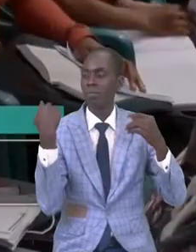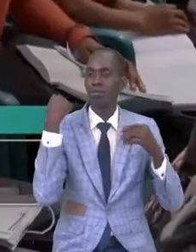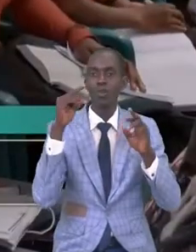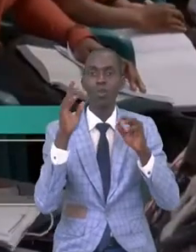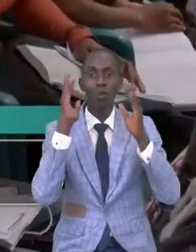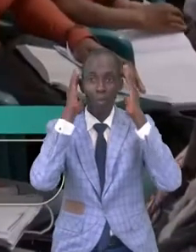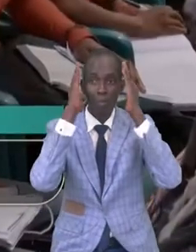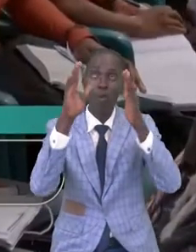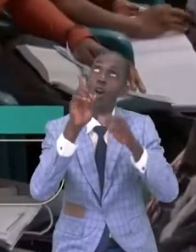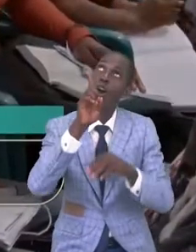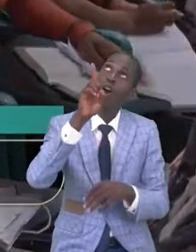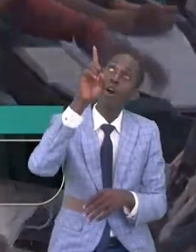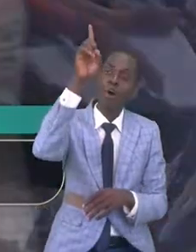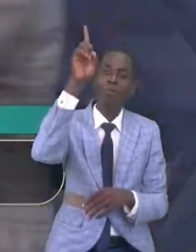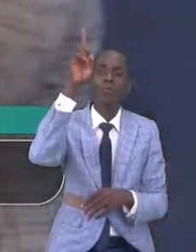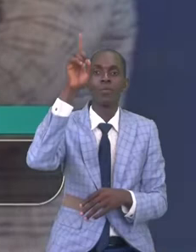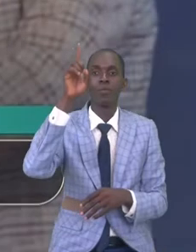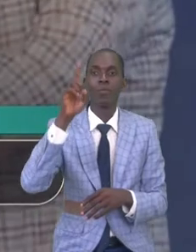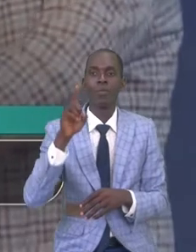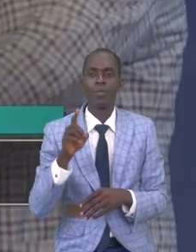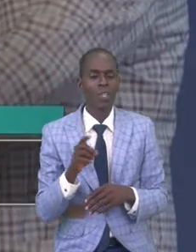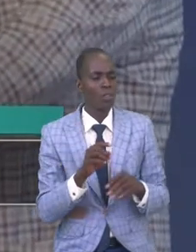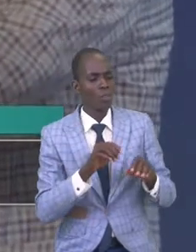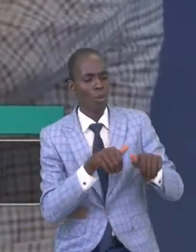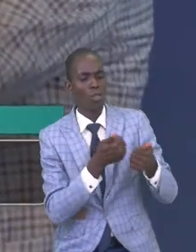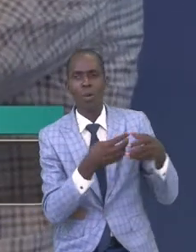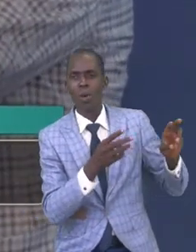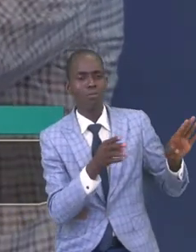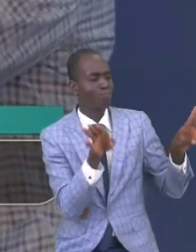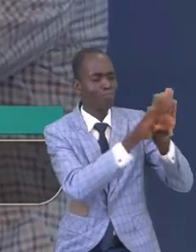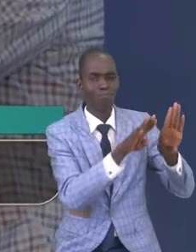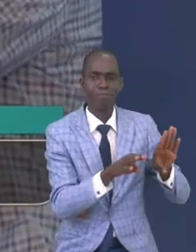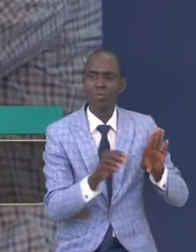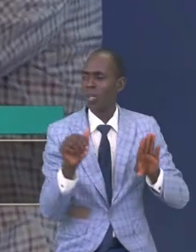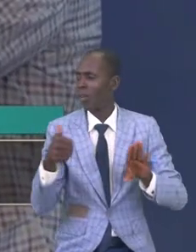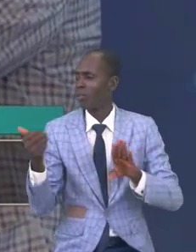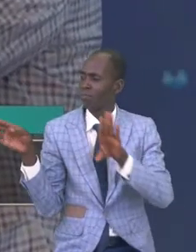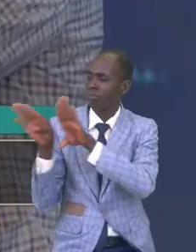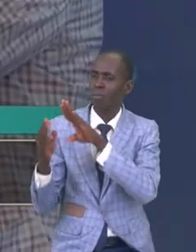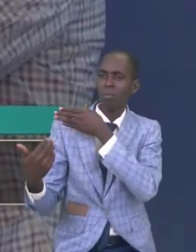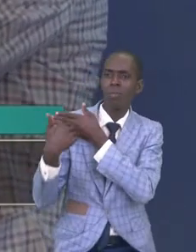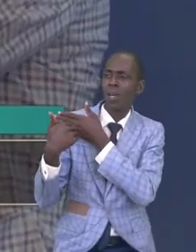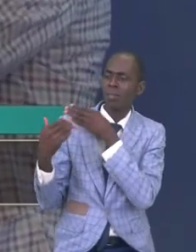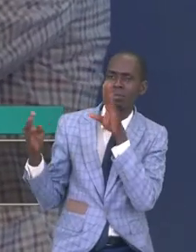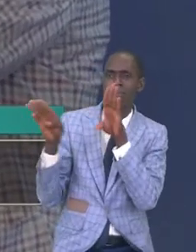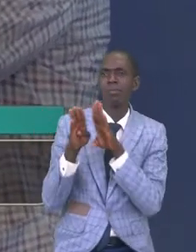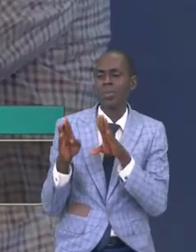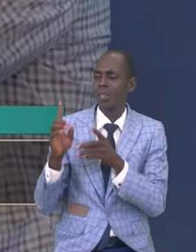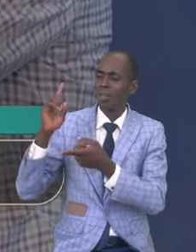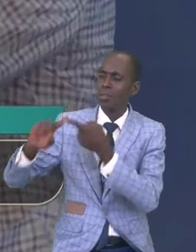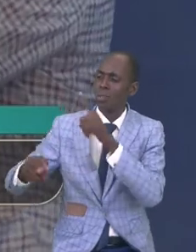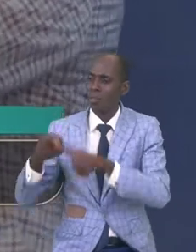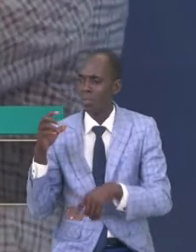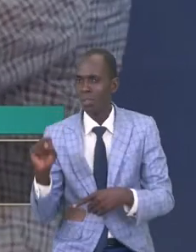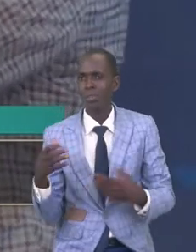up. Lock all the other doors. The doors, the friends